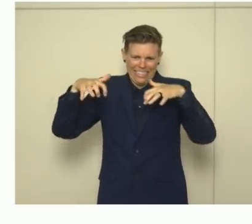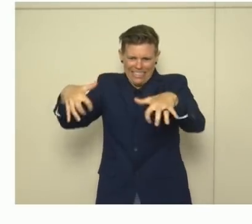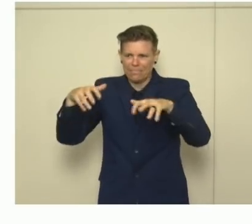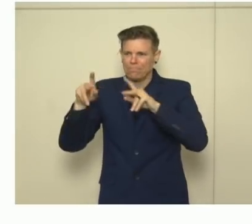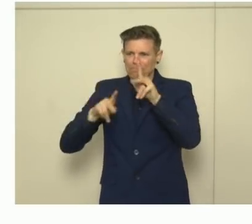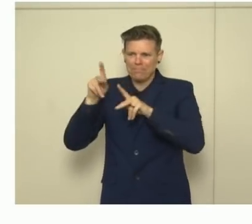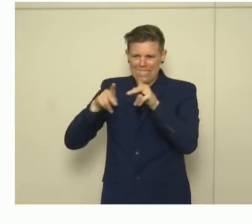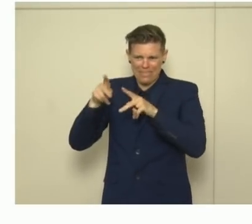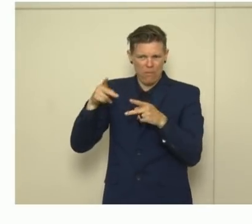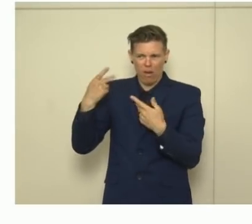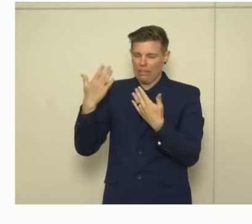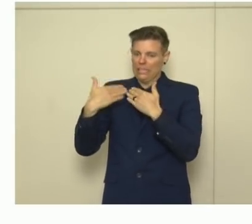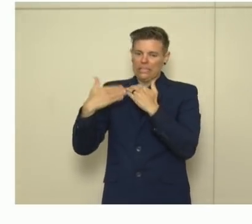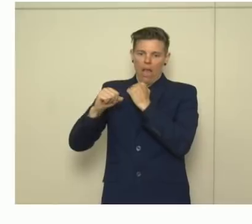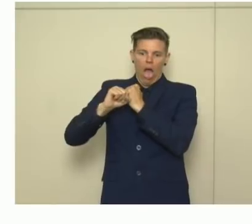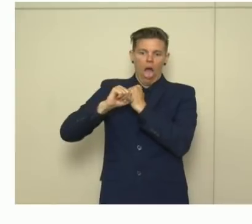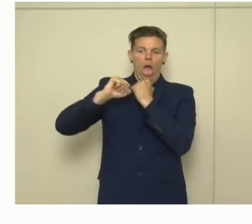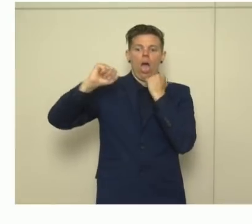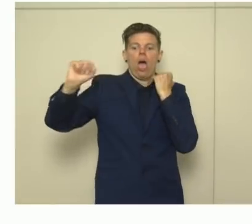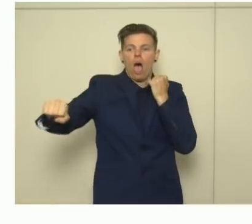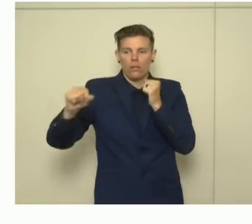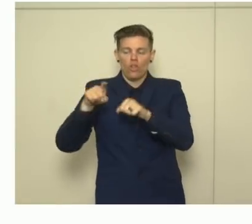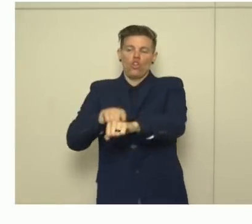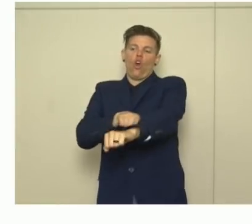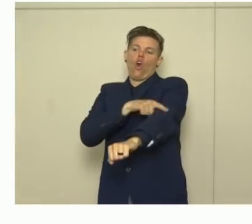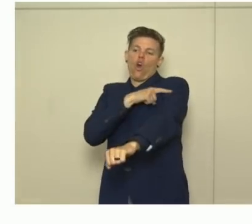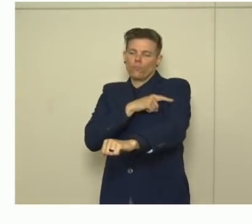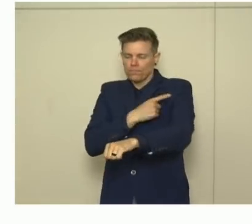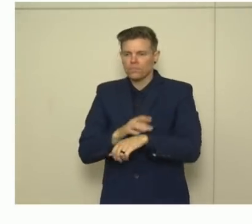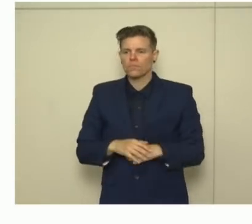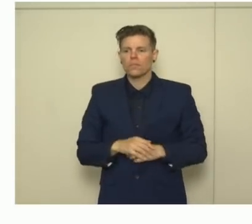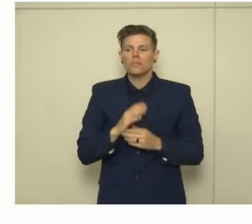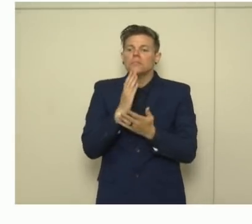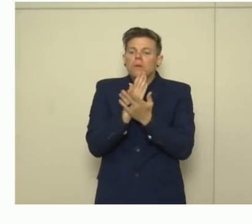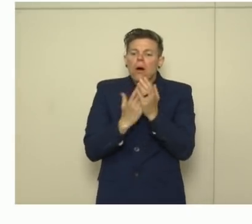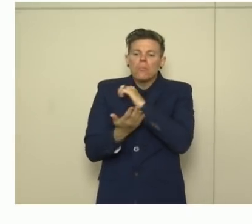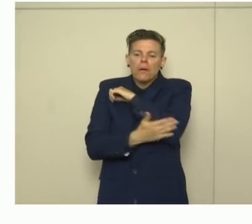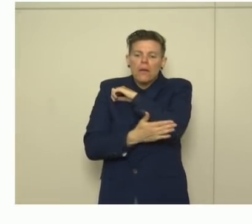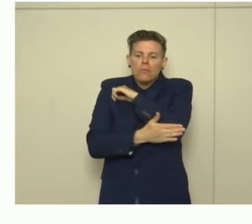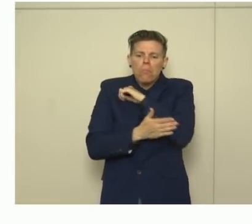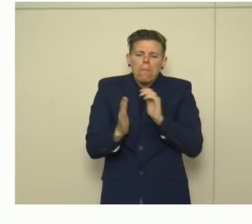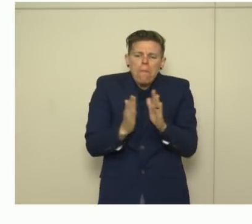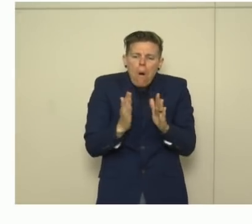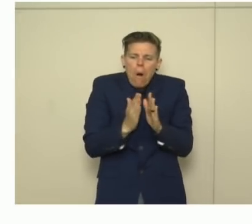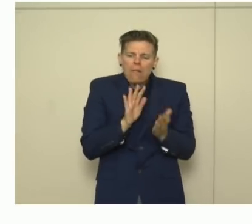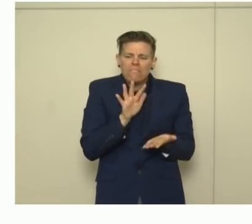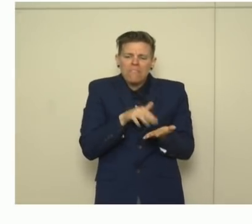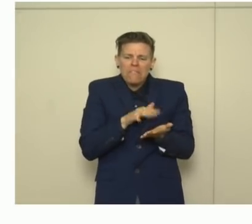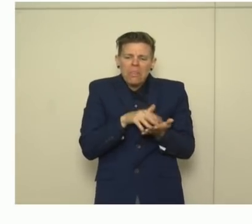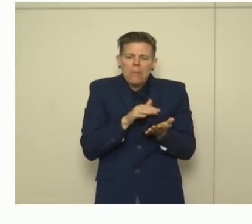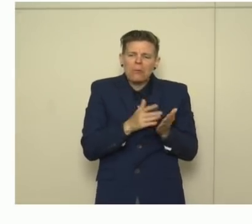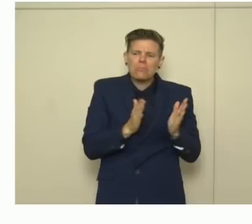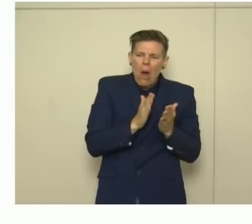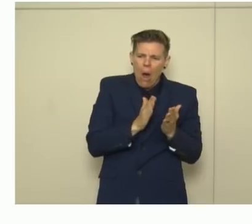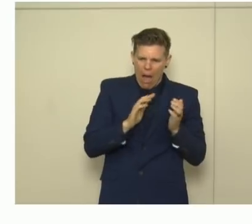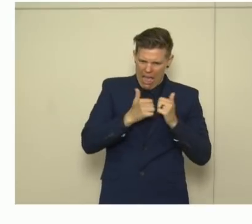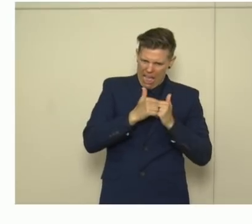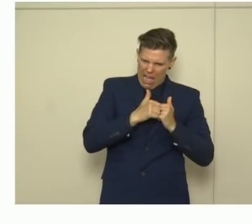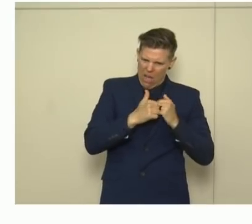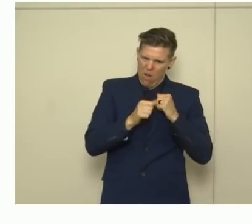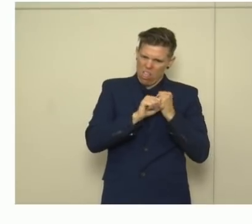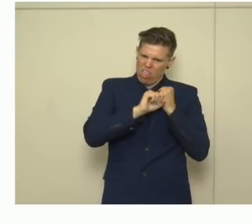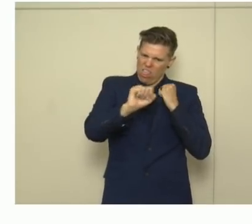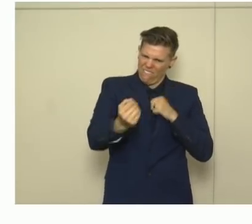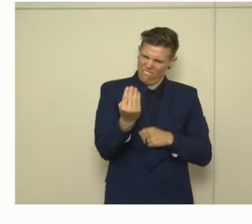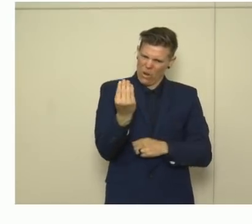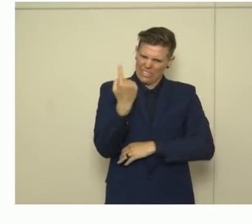than 5,000 people. So we're going to look at that and have a special way of evaluating that so one case doesn't throw them from